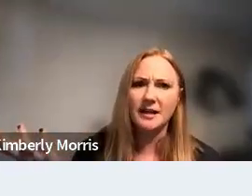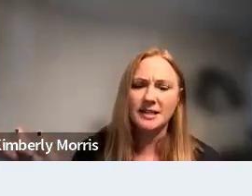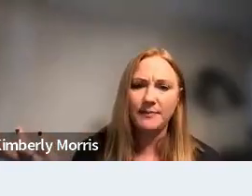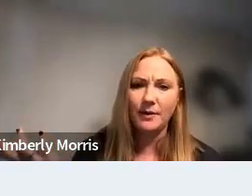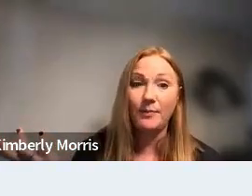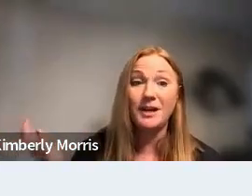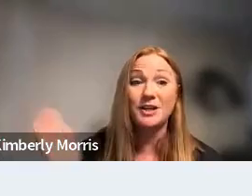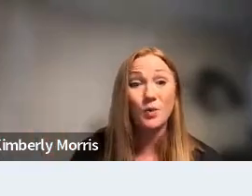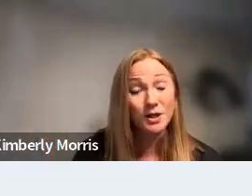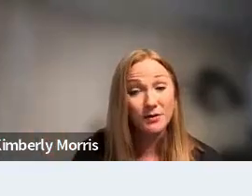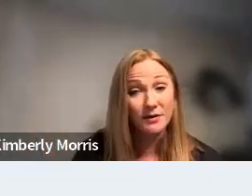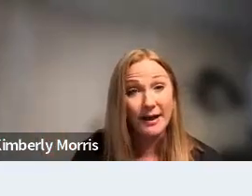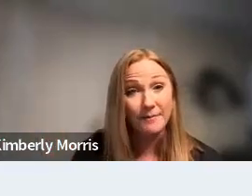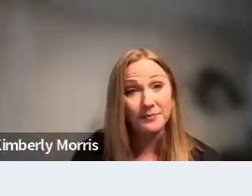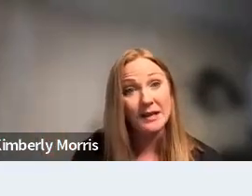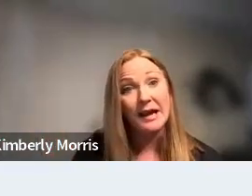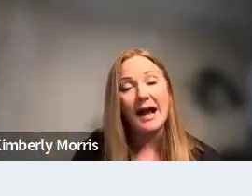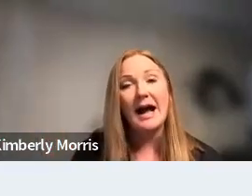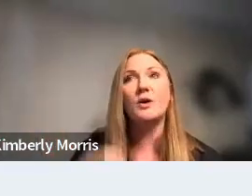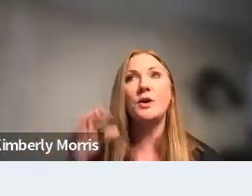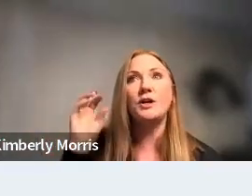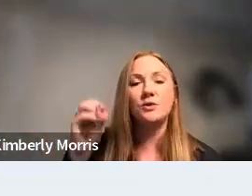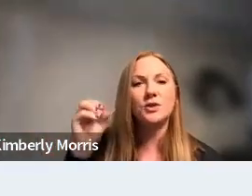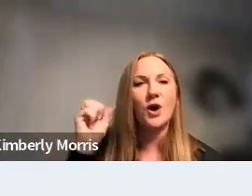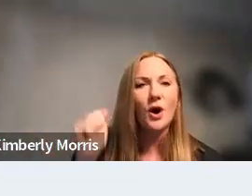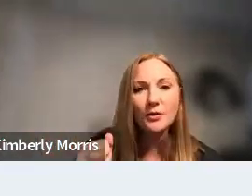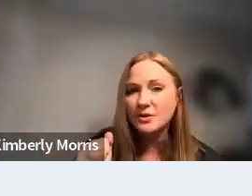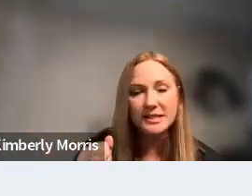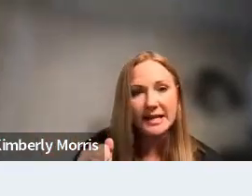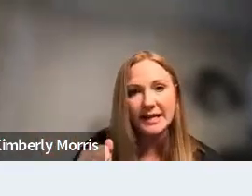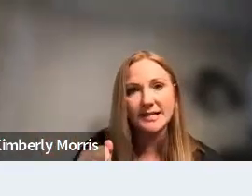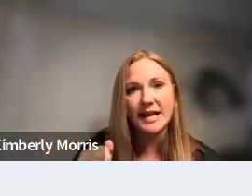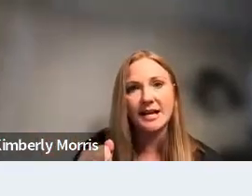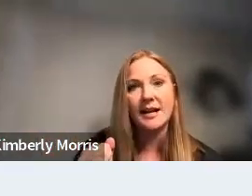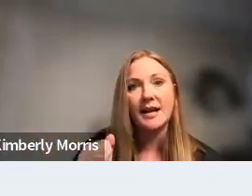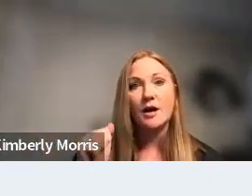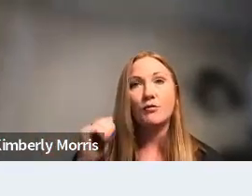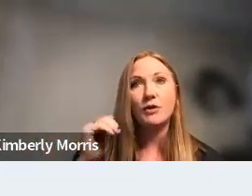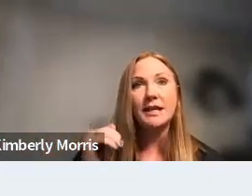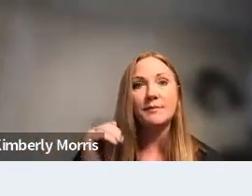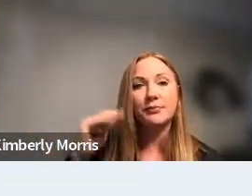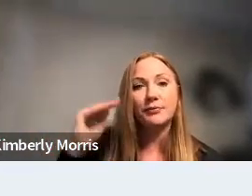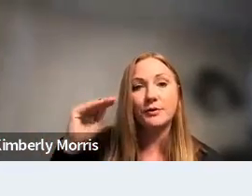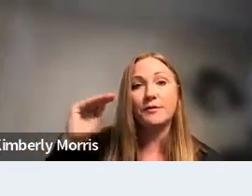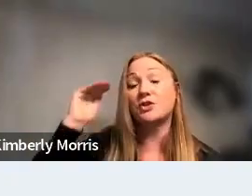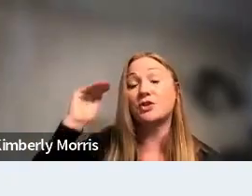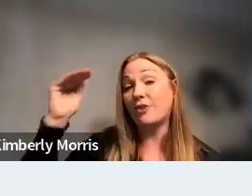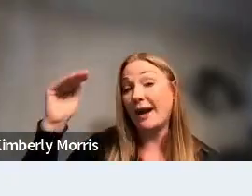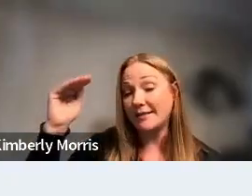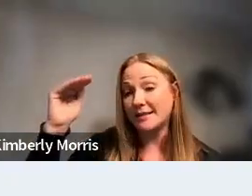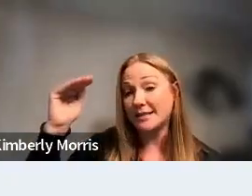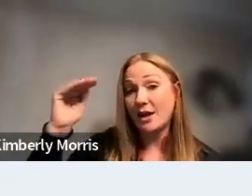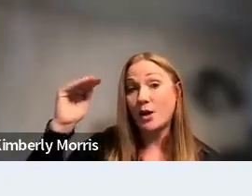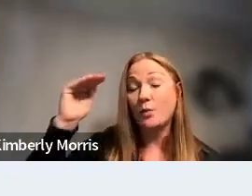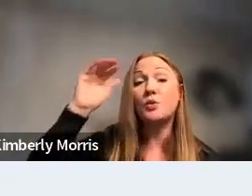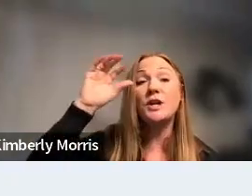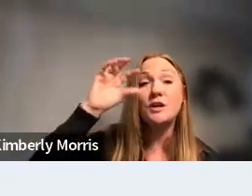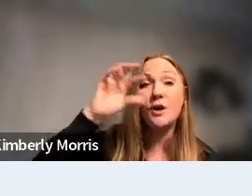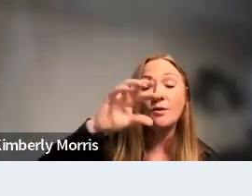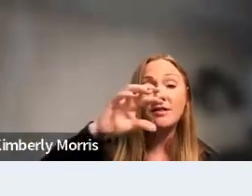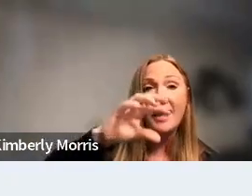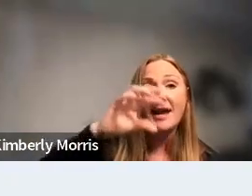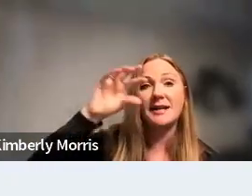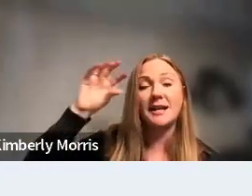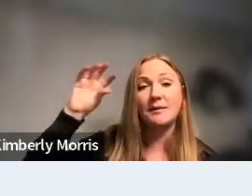oh, that's not typical, but it works for them. How do we use all those things and really improve the strengths, which